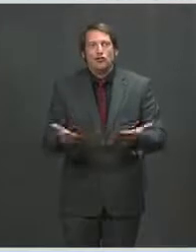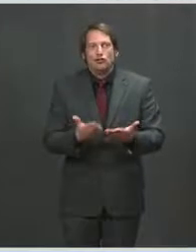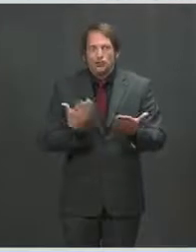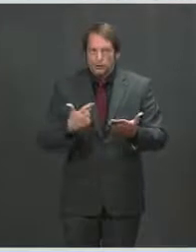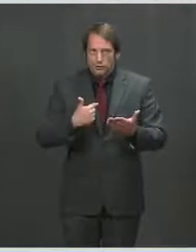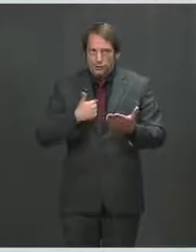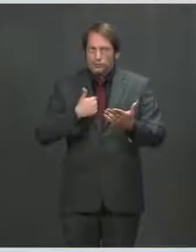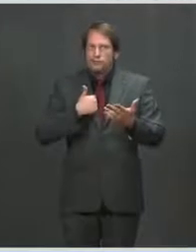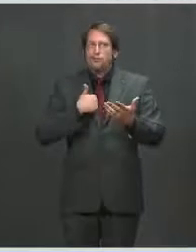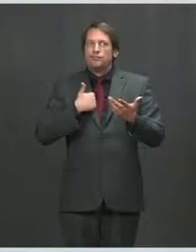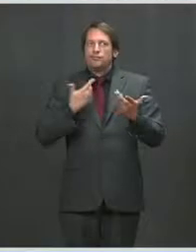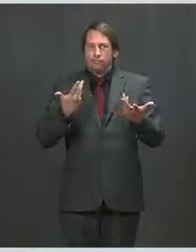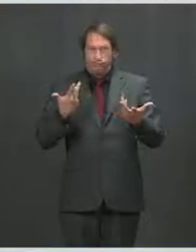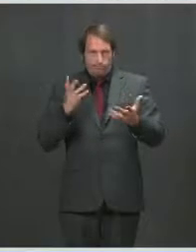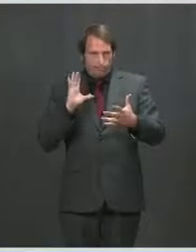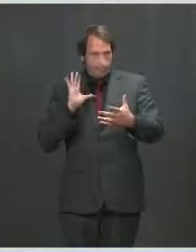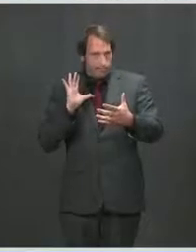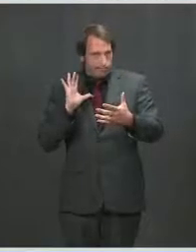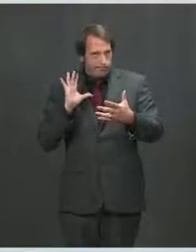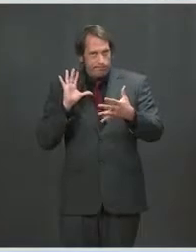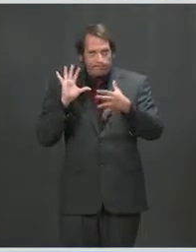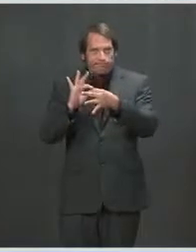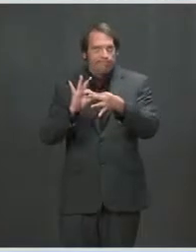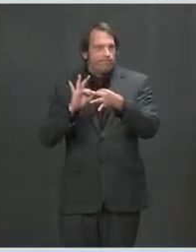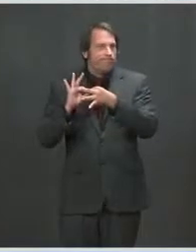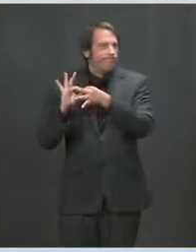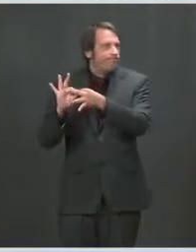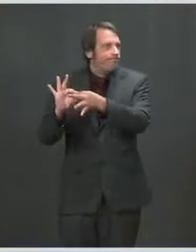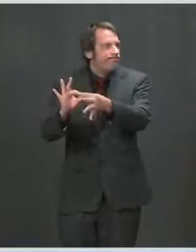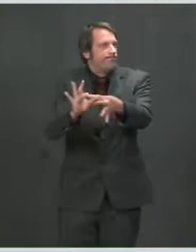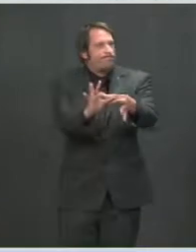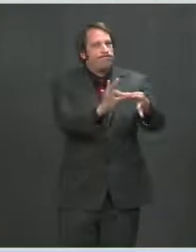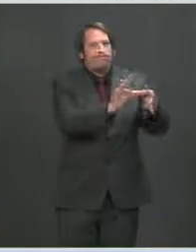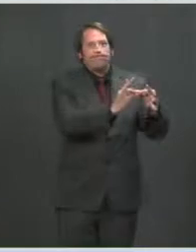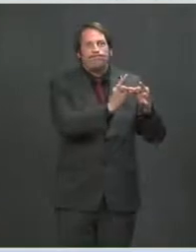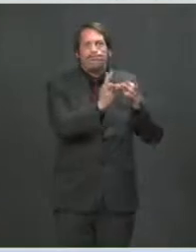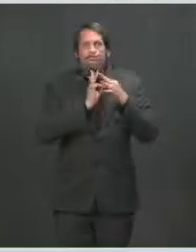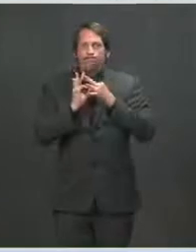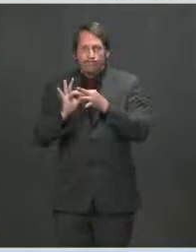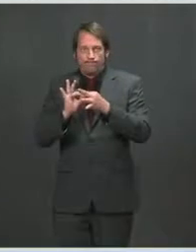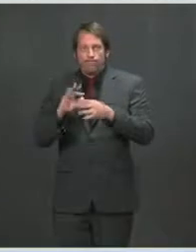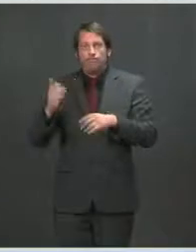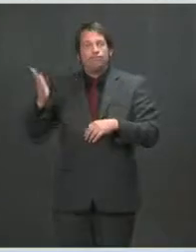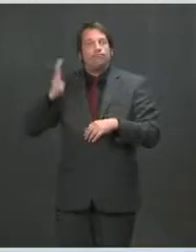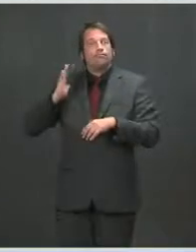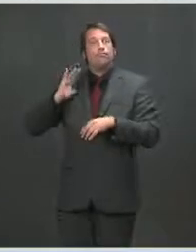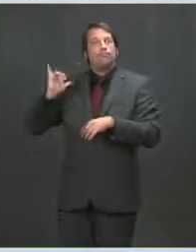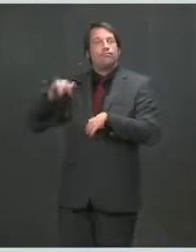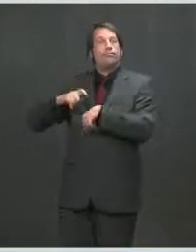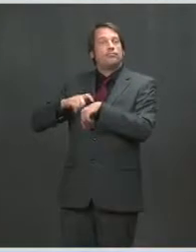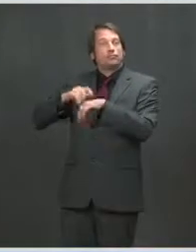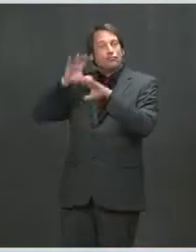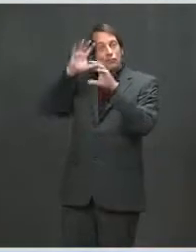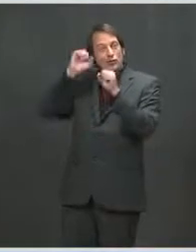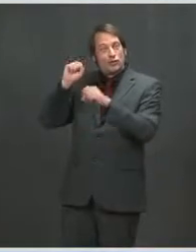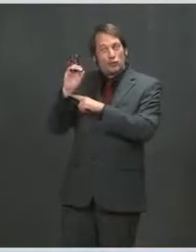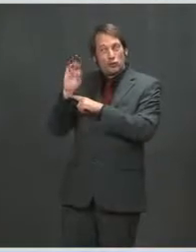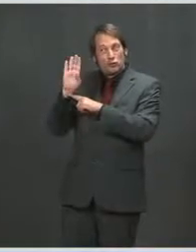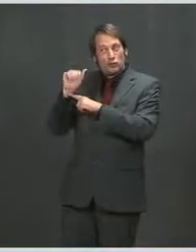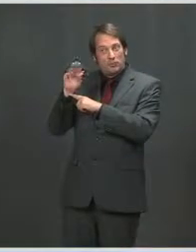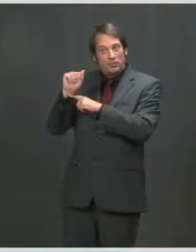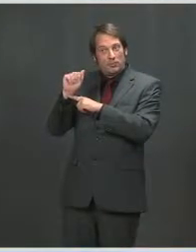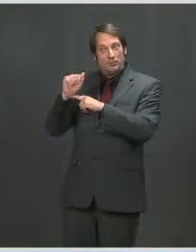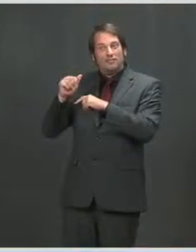about. During the Obama-Biden administration, we made a lot of progress. And most of